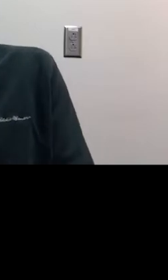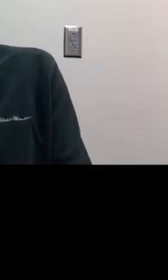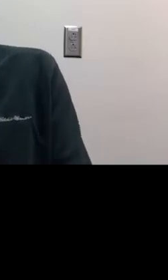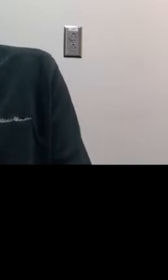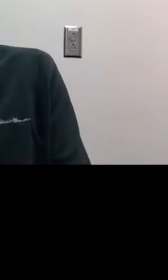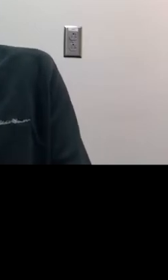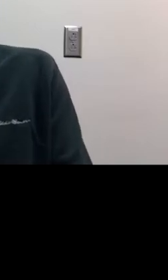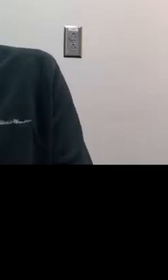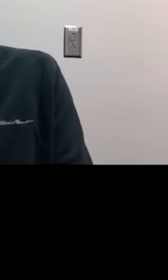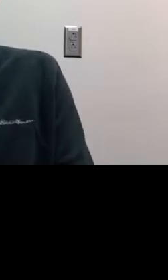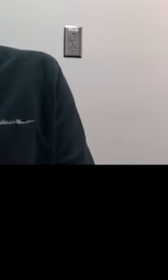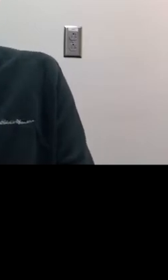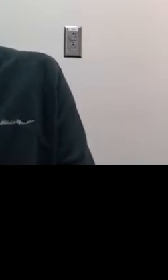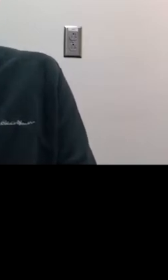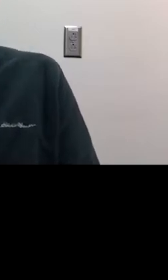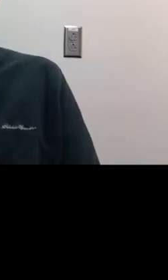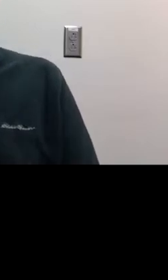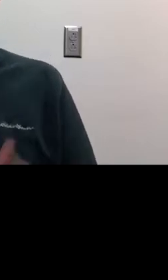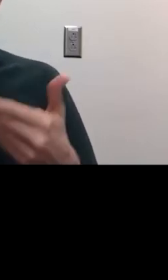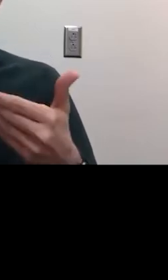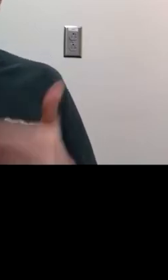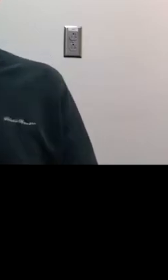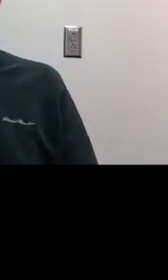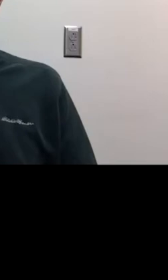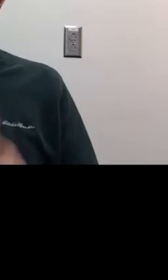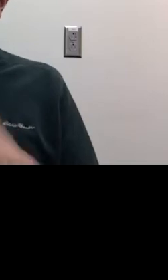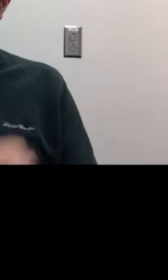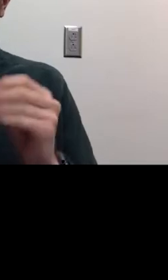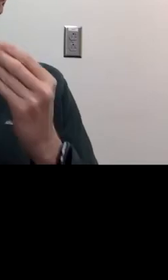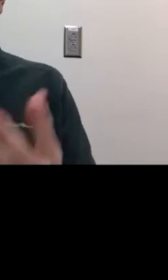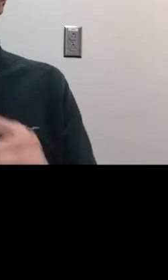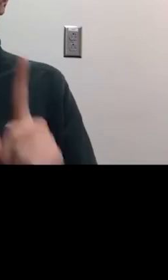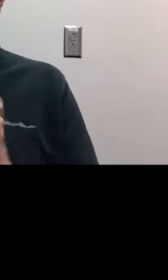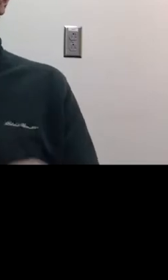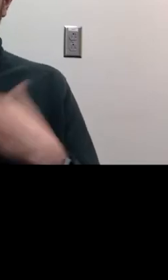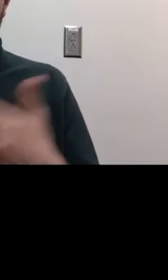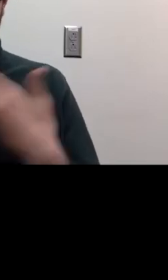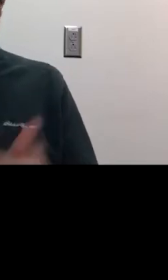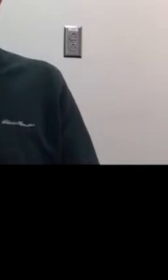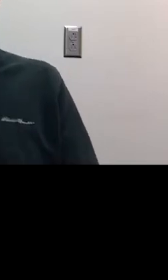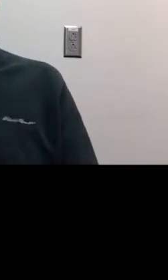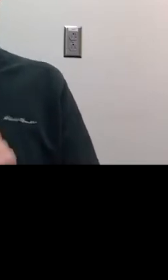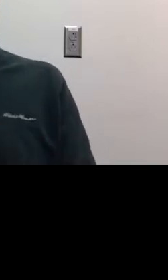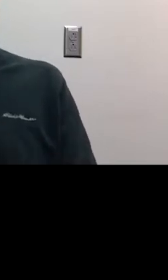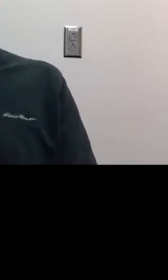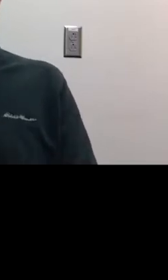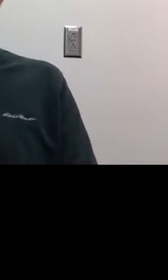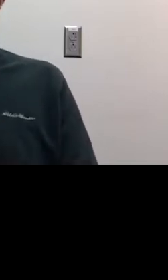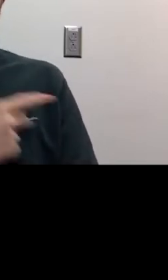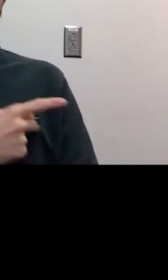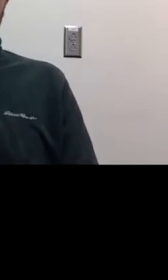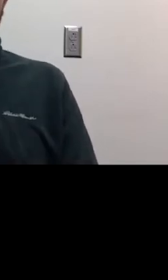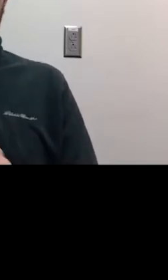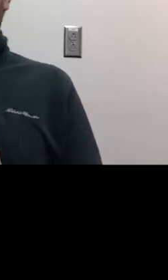2016. Easy to find if you're interested in it. But what we found was that patients who benefited from